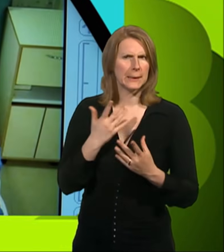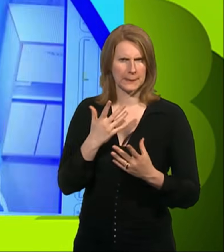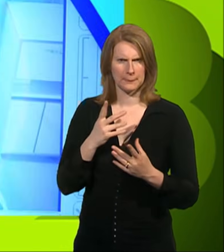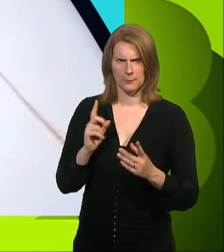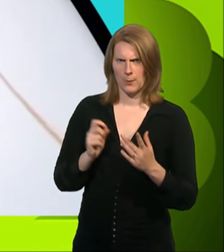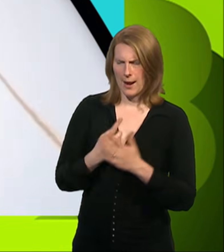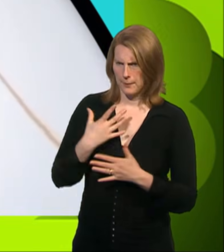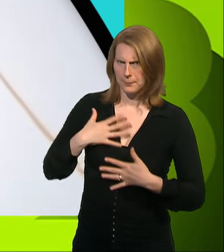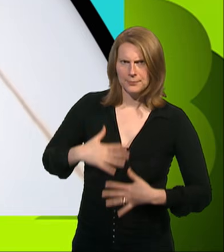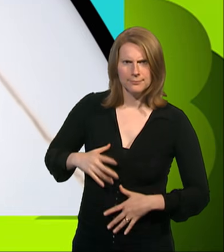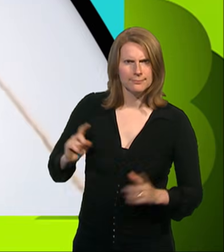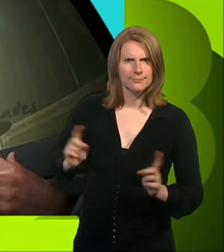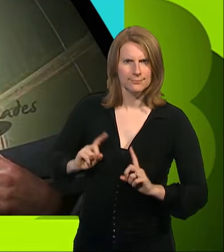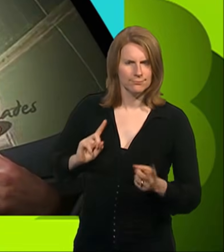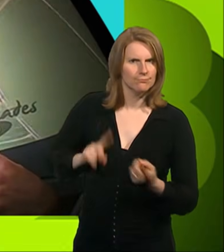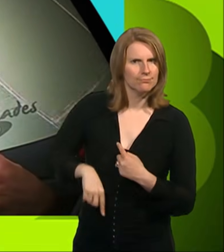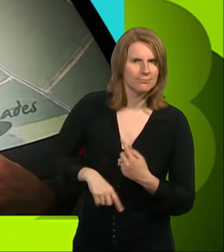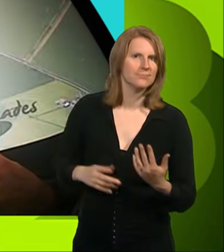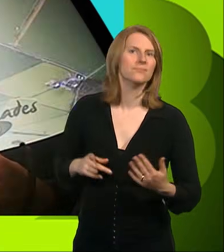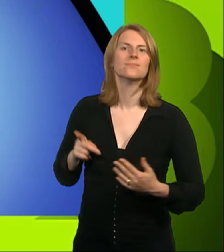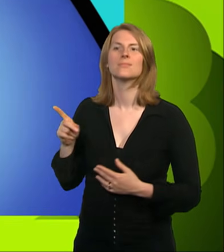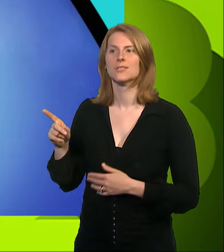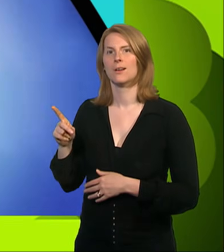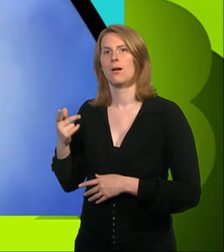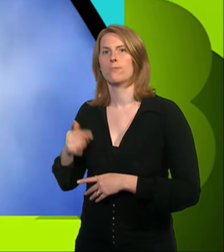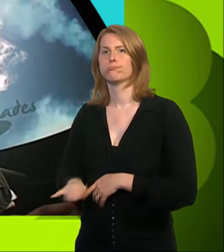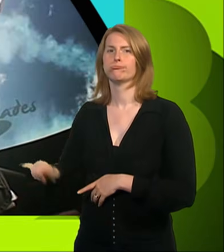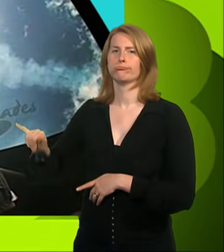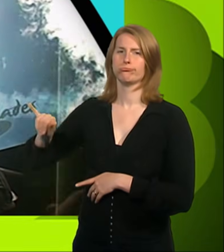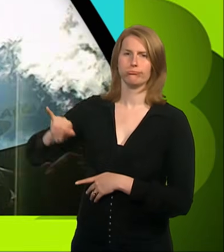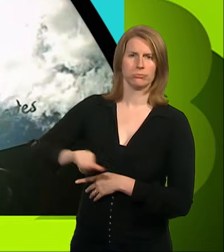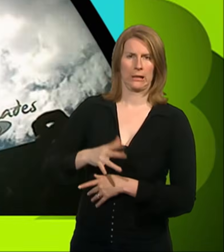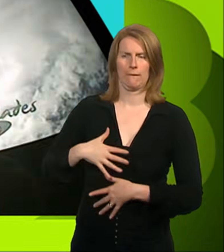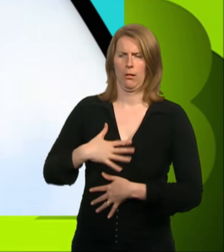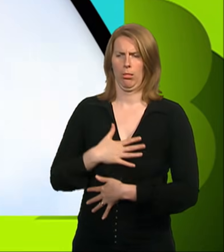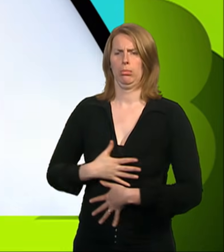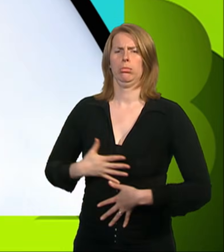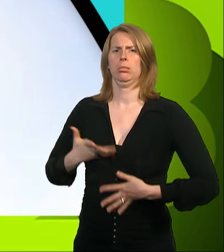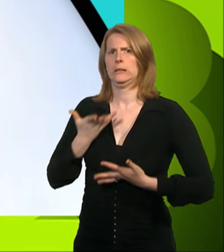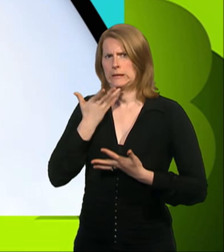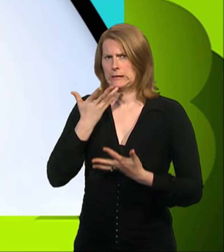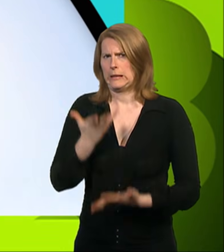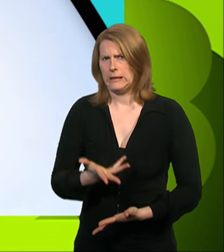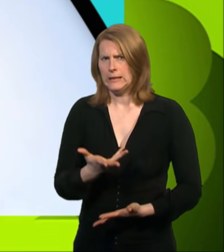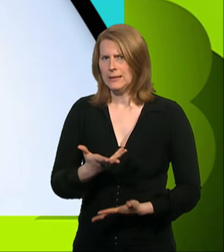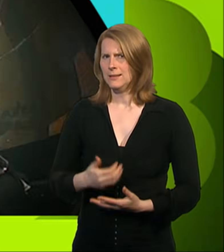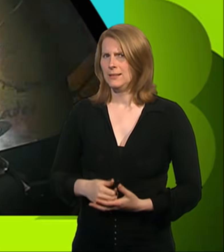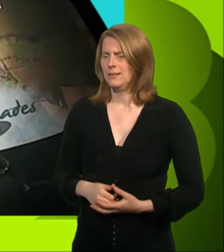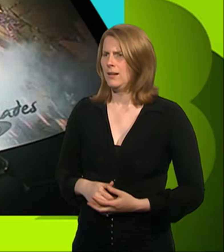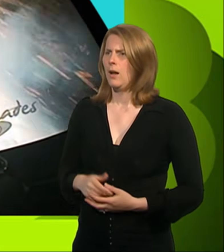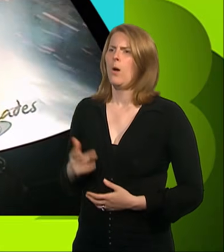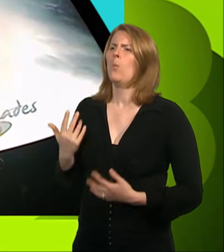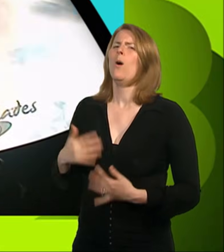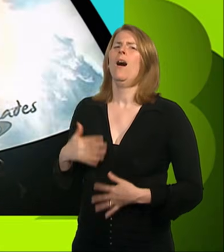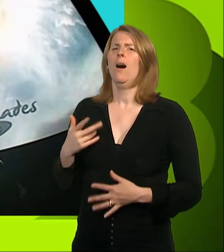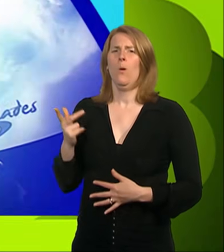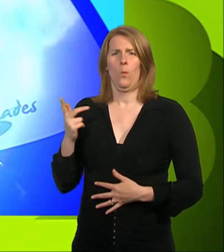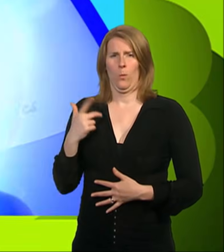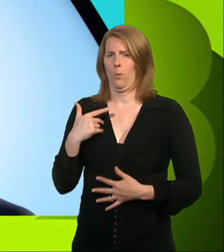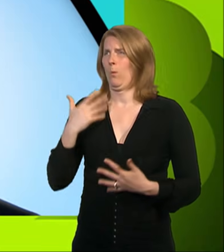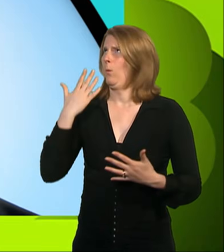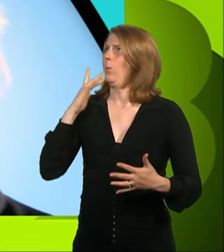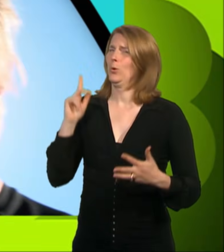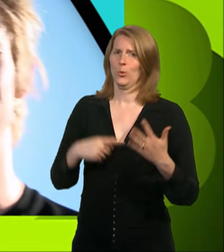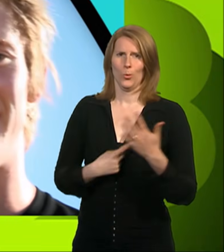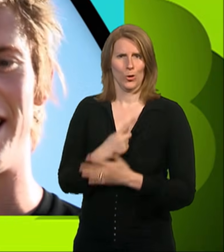asleep. Chris takes to the skies to show you why motion can make you feel sick. Oh wow, I have no idea what's going